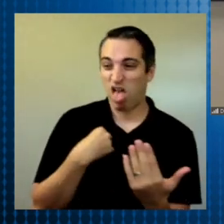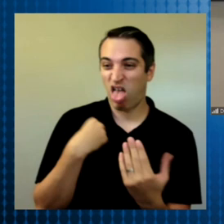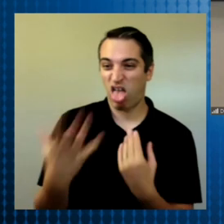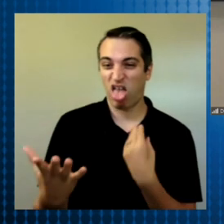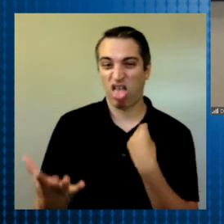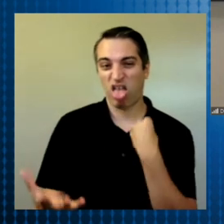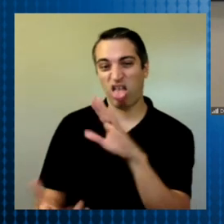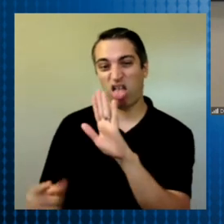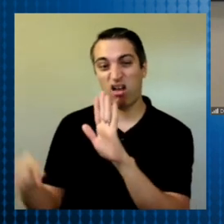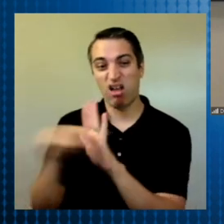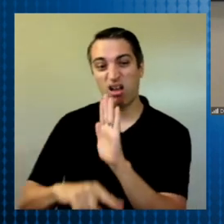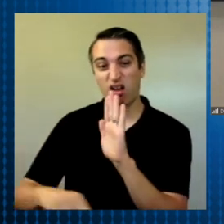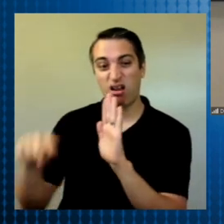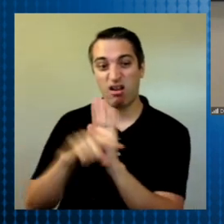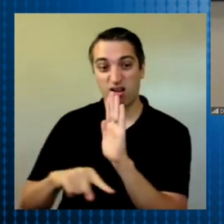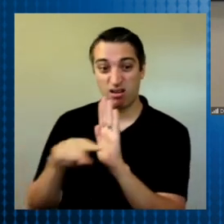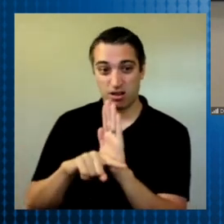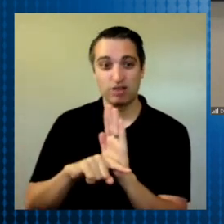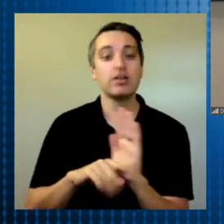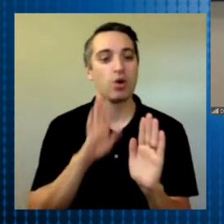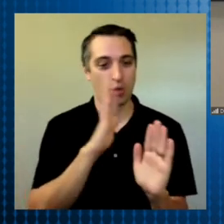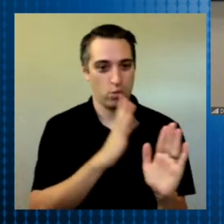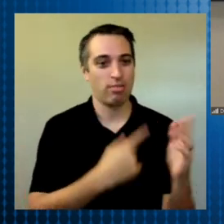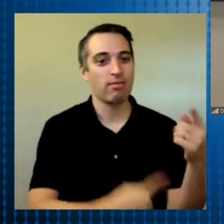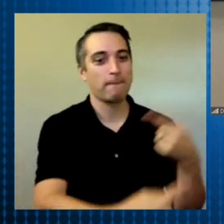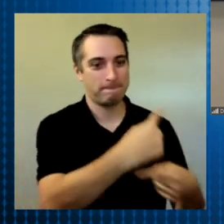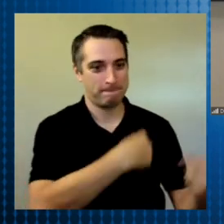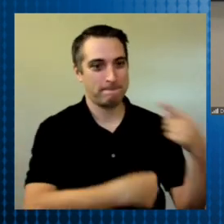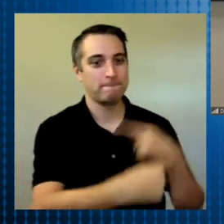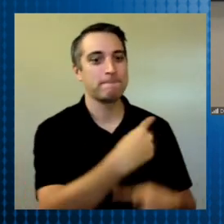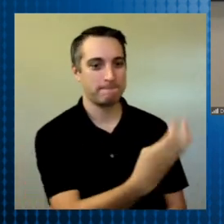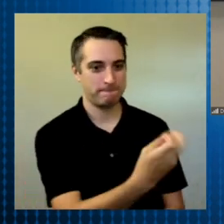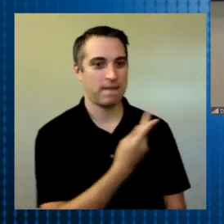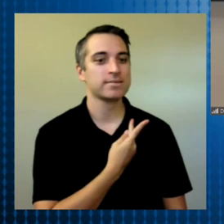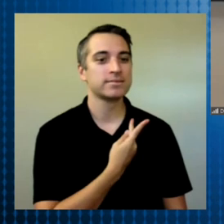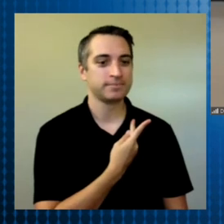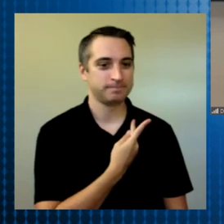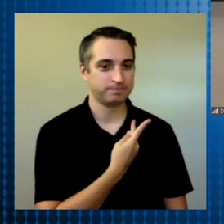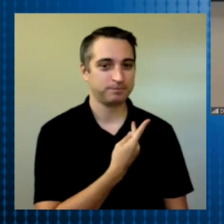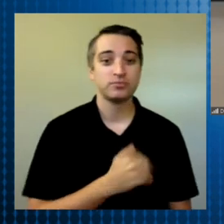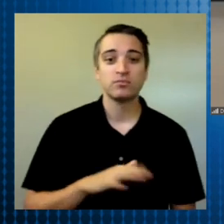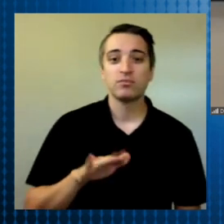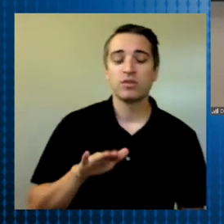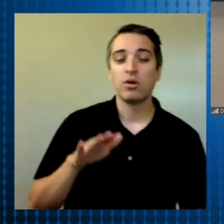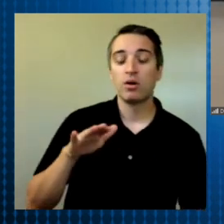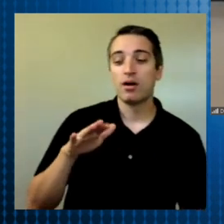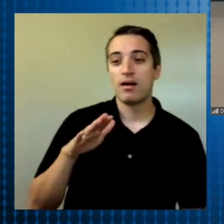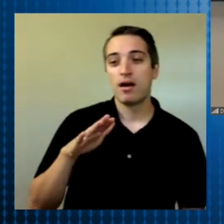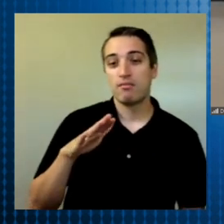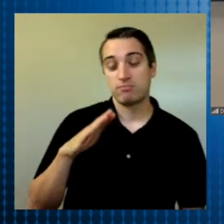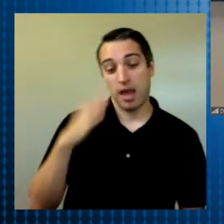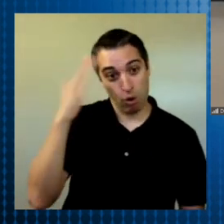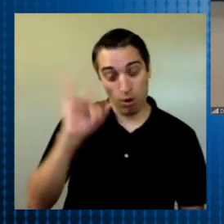a part of this Mott community and the family. And I don't know if I'm a son or a grandson, but whatever I